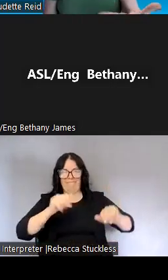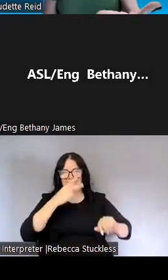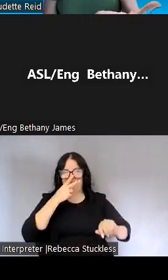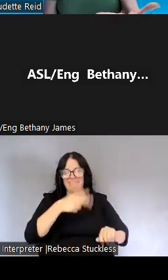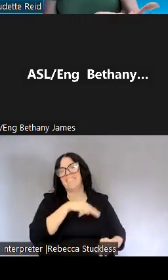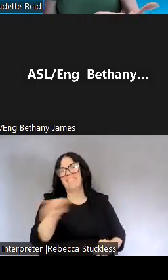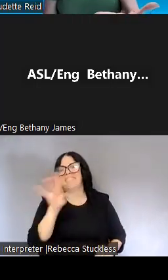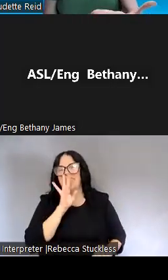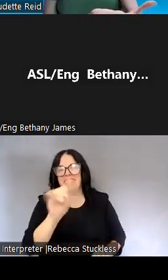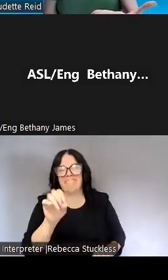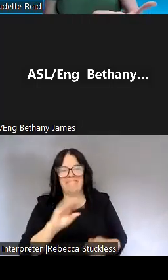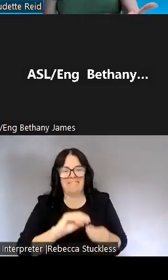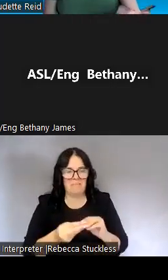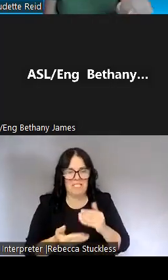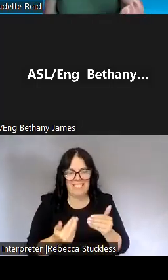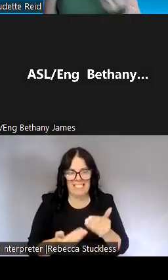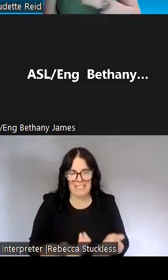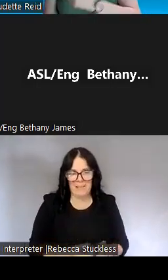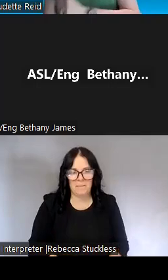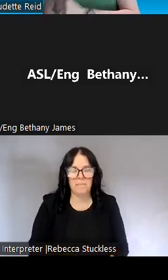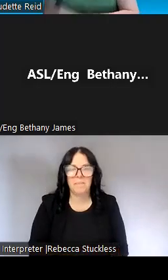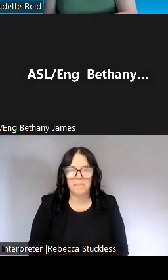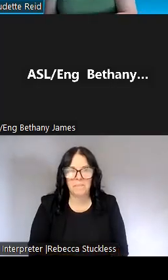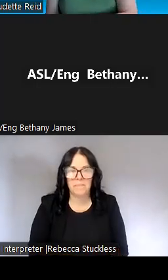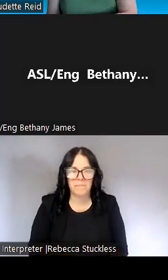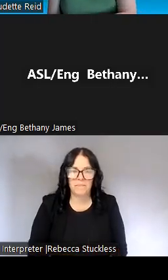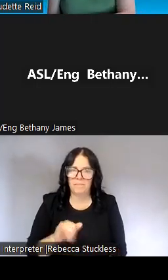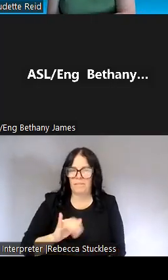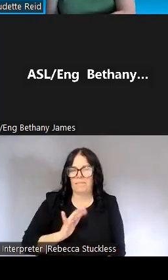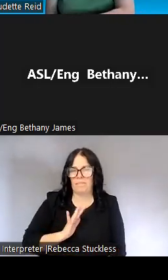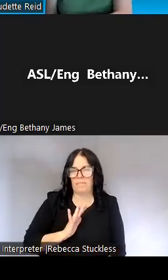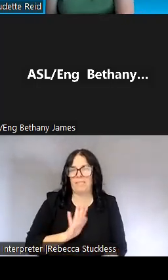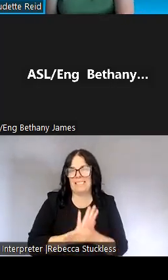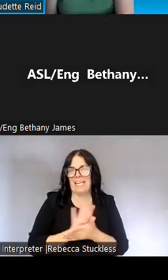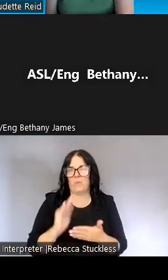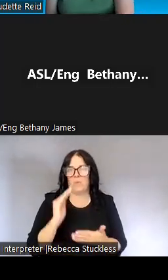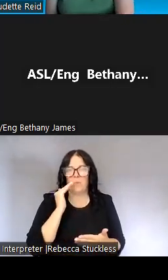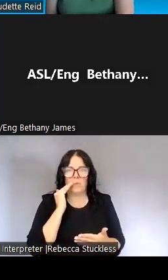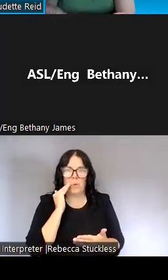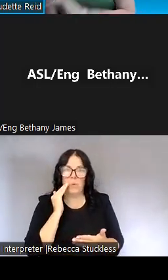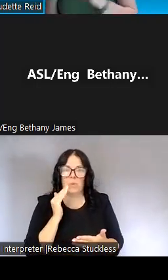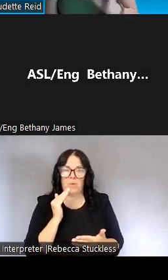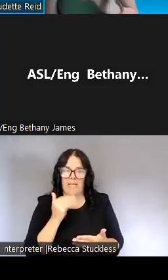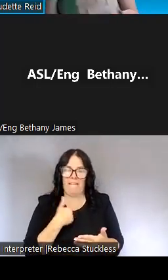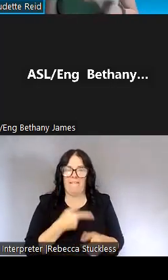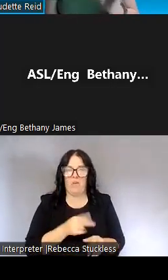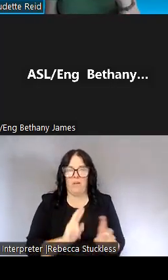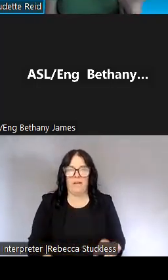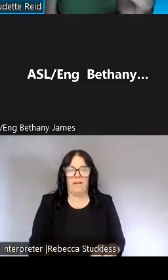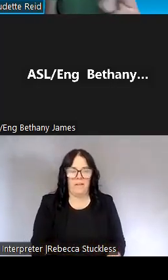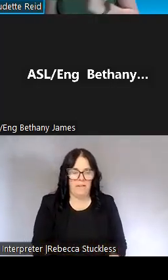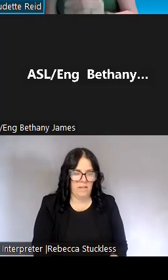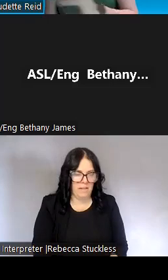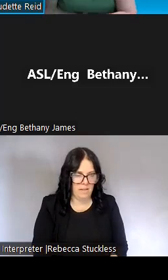and be able to read off what that number was. So that's a really nice thing to know exists. You can also use